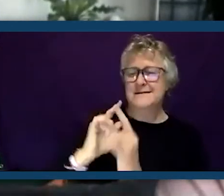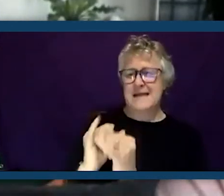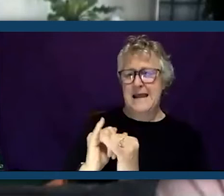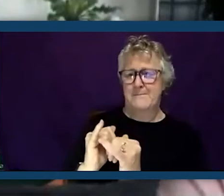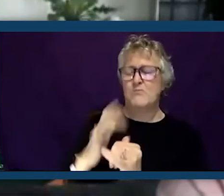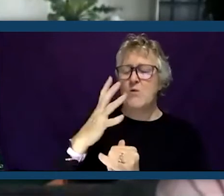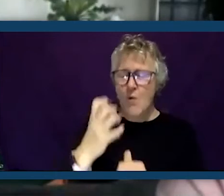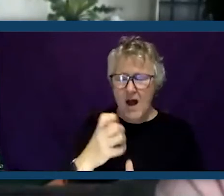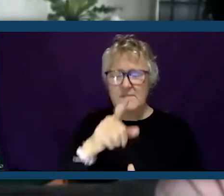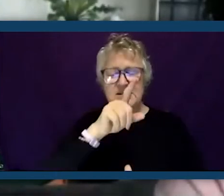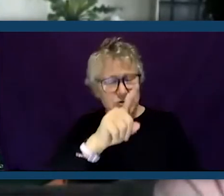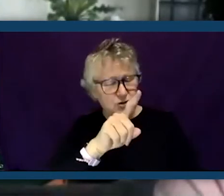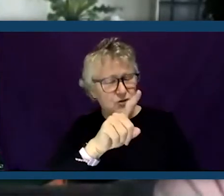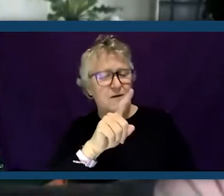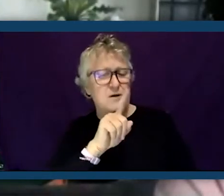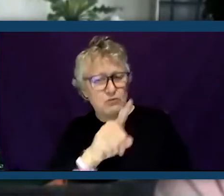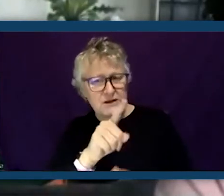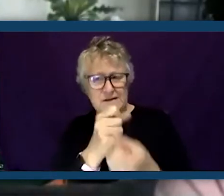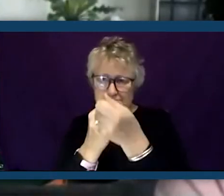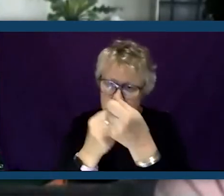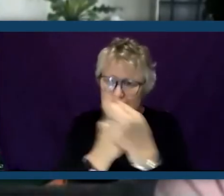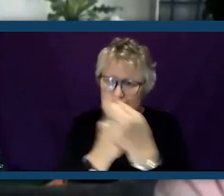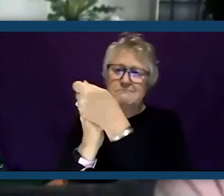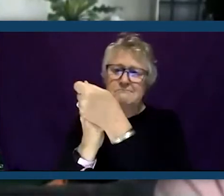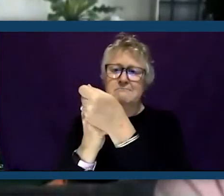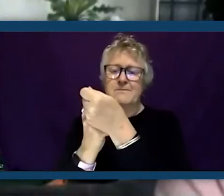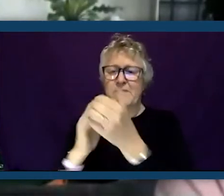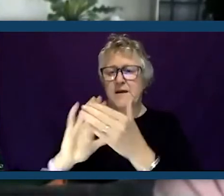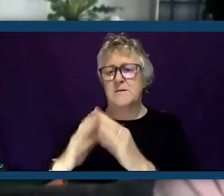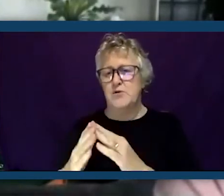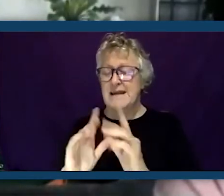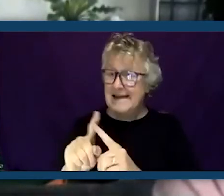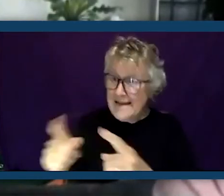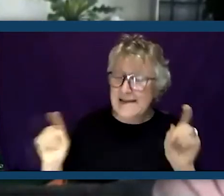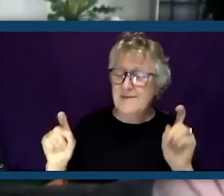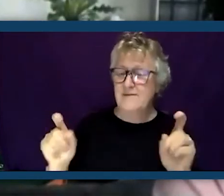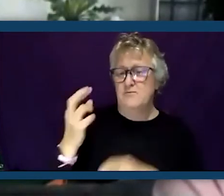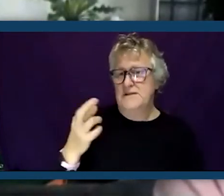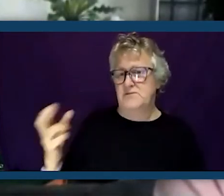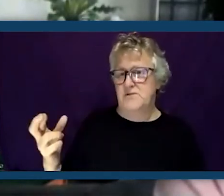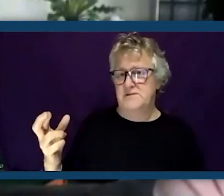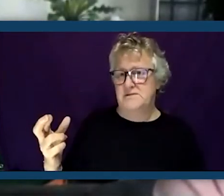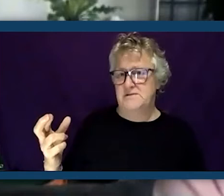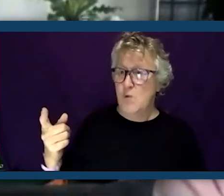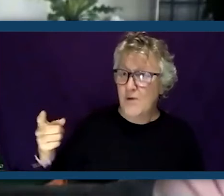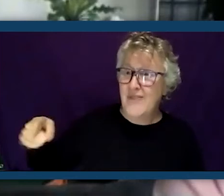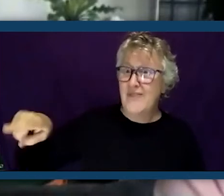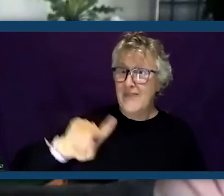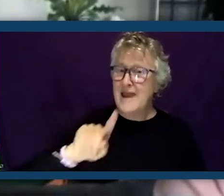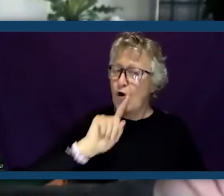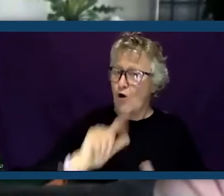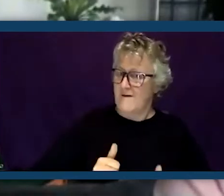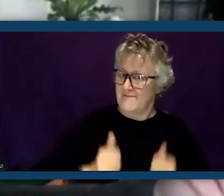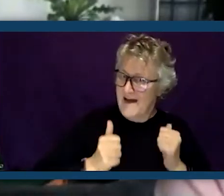for office. So how do we make sure that we uplift these folks and give them the resources so that they are viable in a lot of these